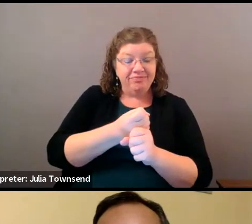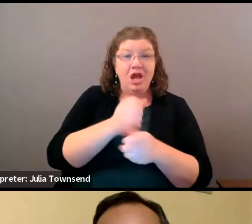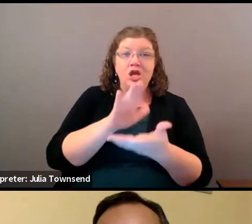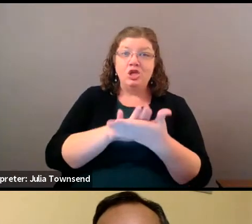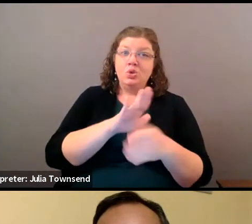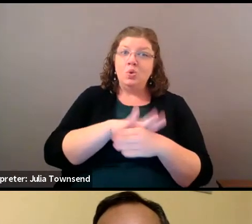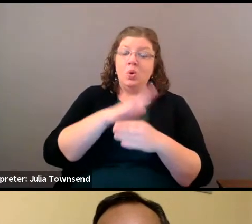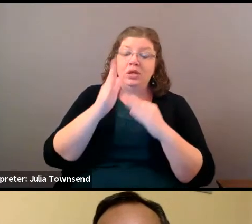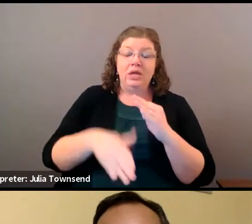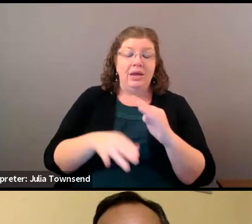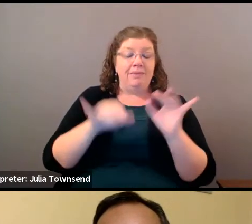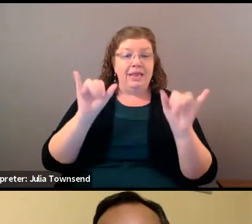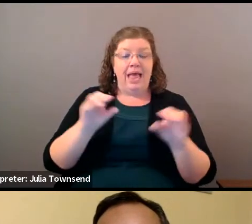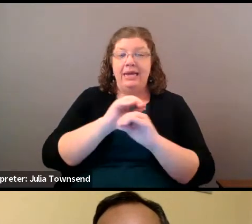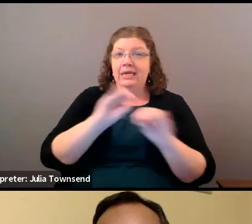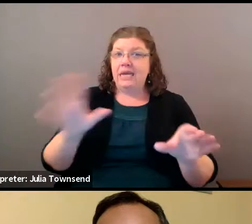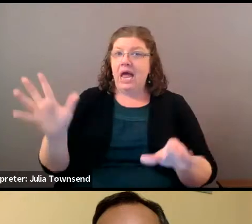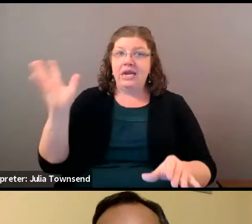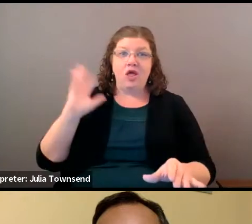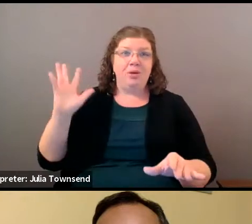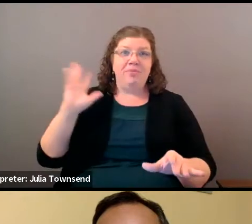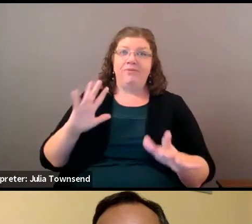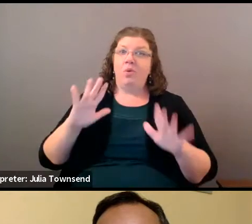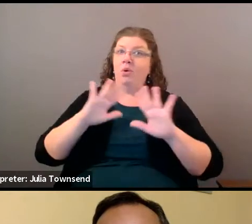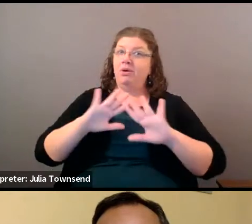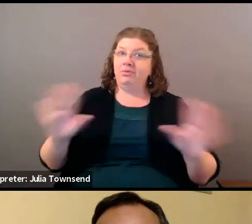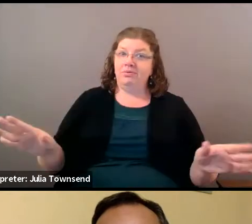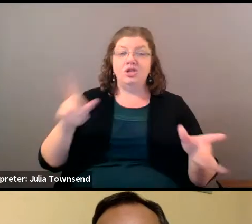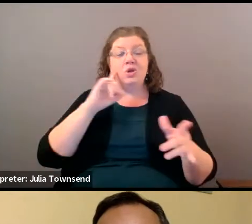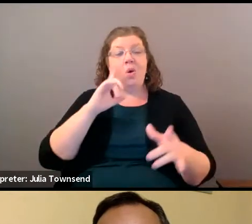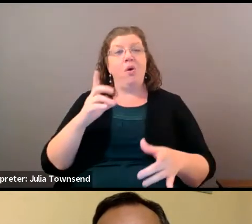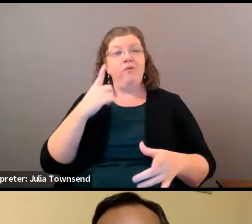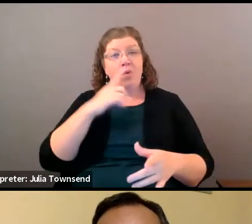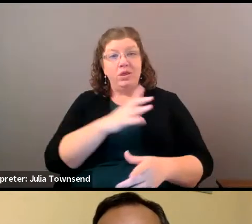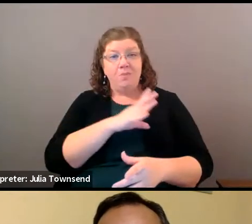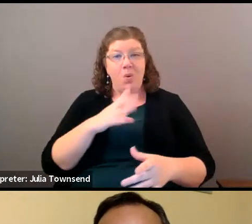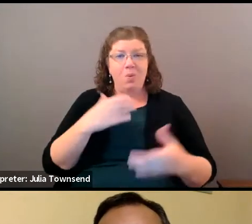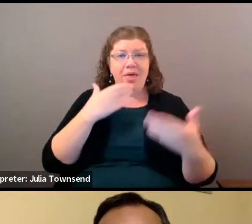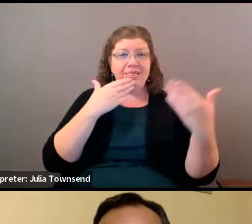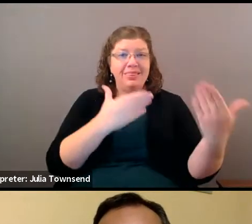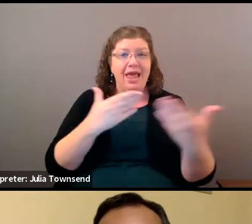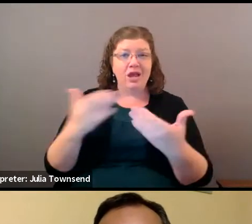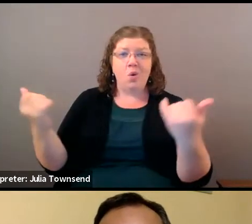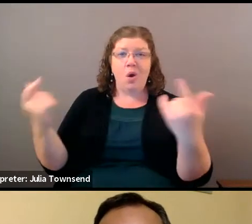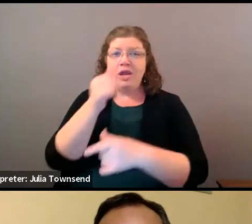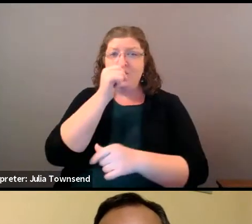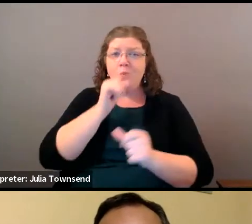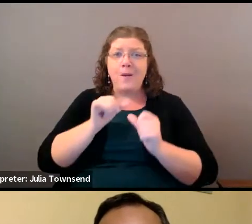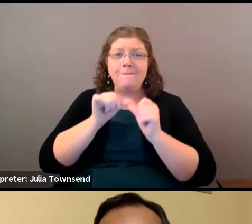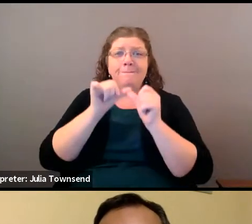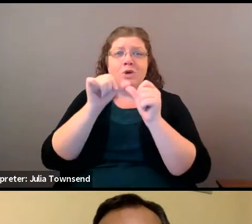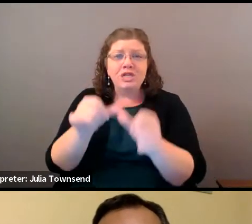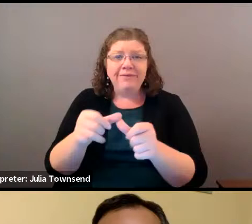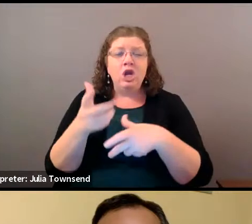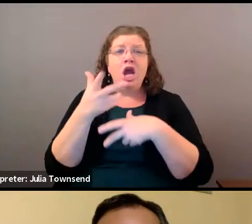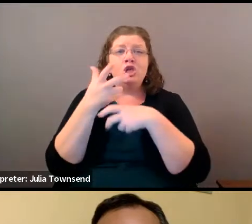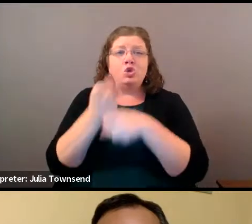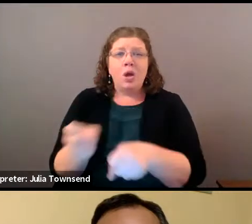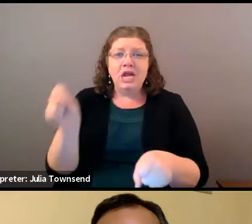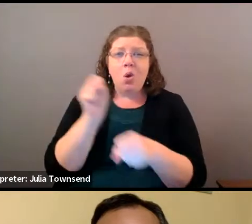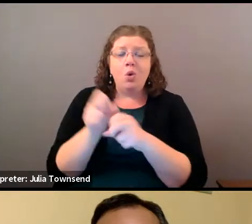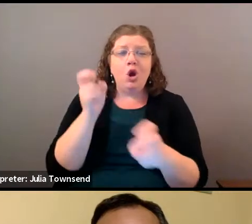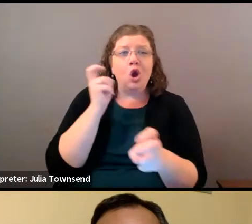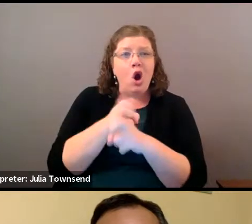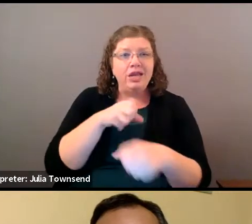like none other before. So on behalf of the board, thank you to everyone who persevered and trusted and worked so hard in the face